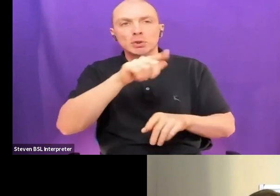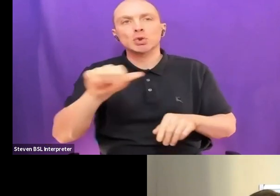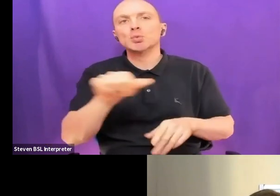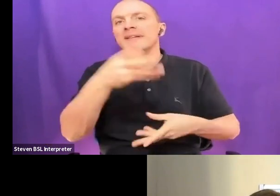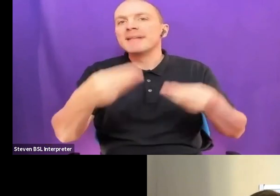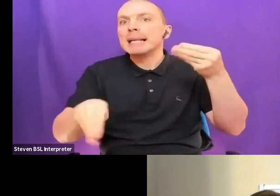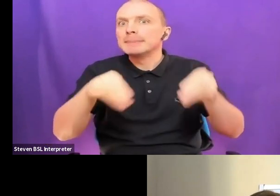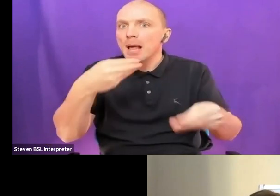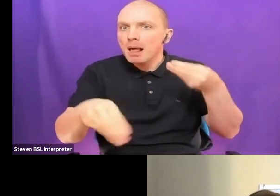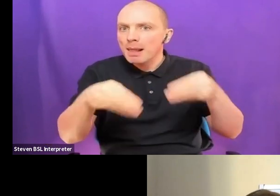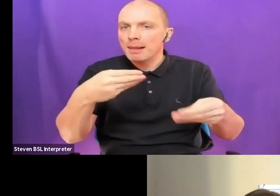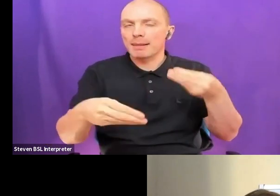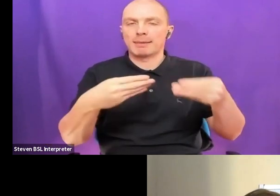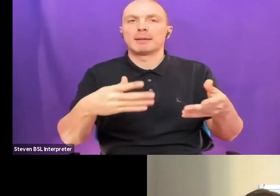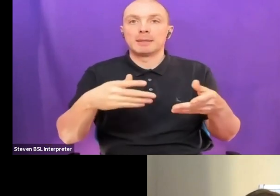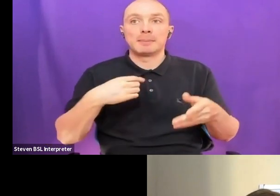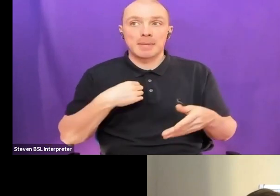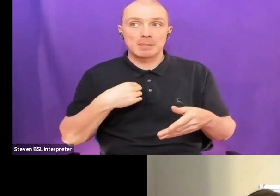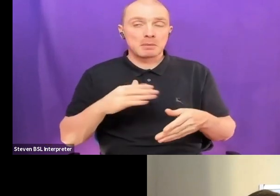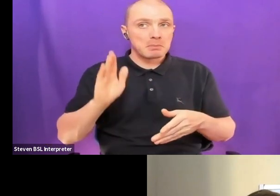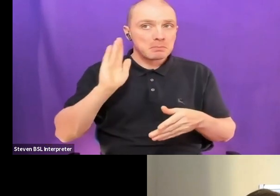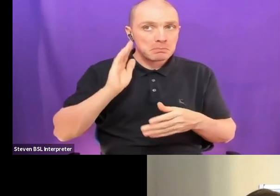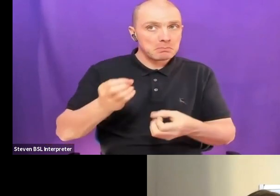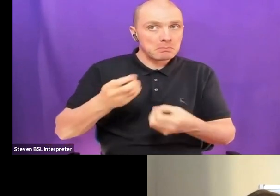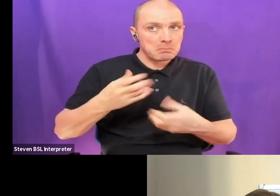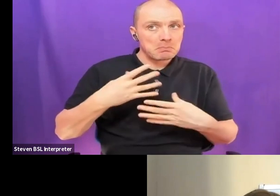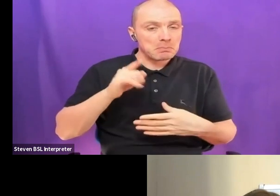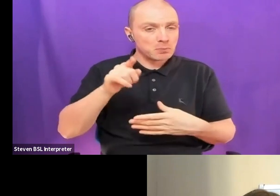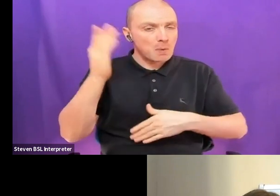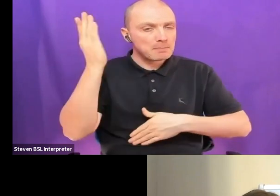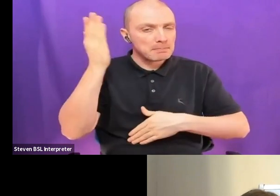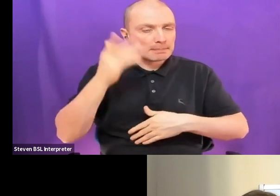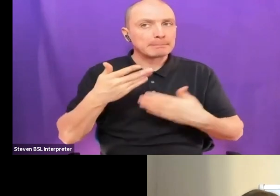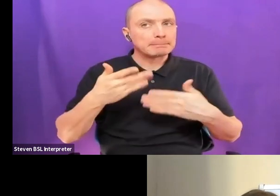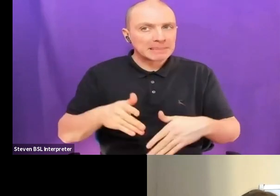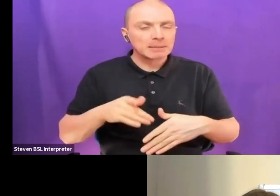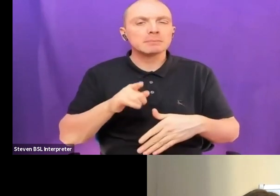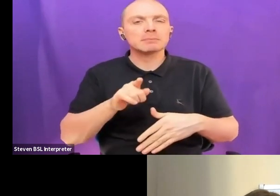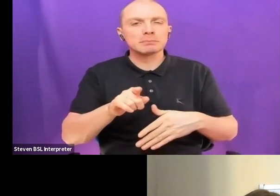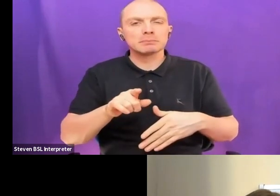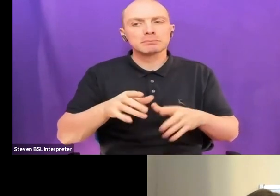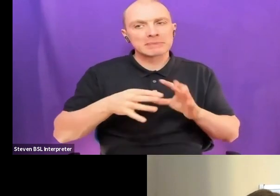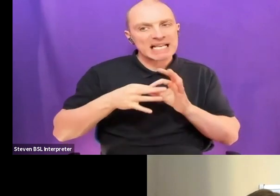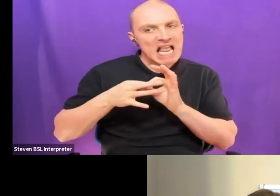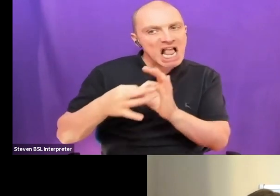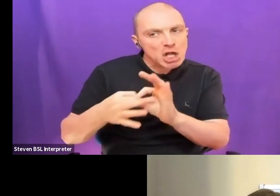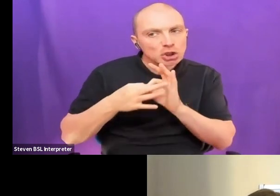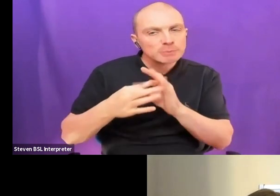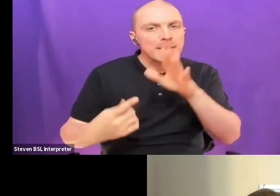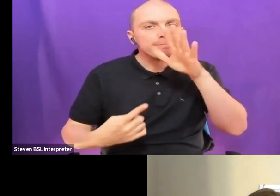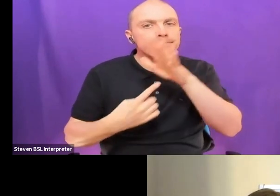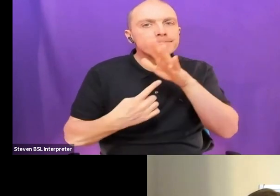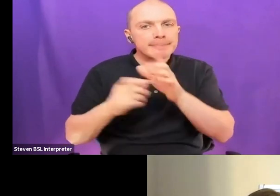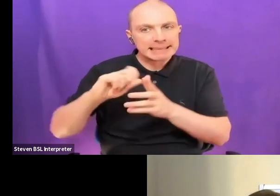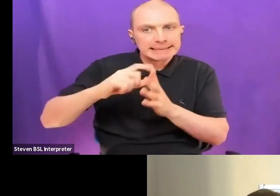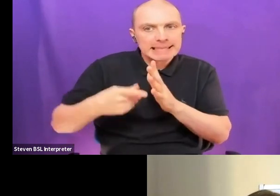out is, and is encouraging to hear from the other speakers today as well, around the engagement with disabled people. And our